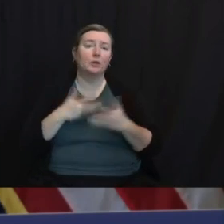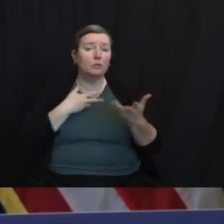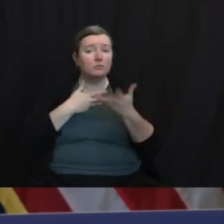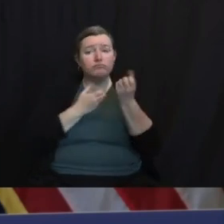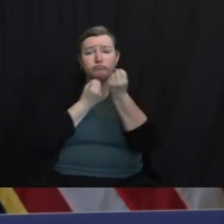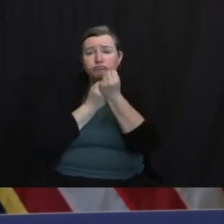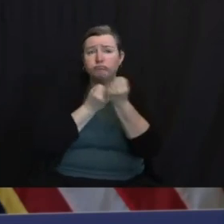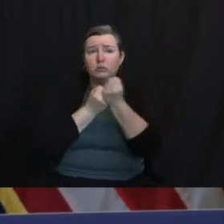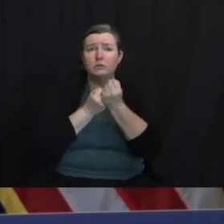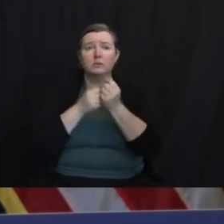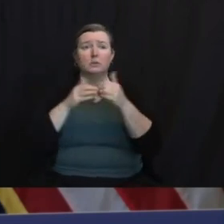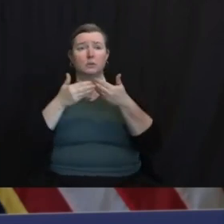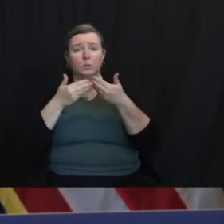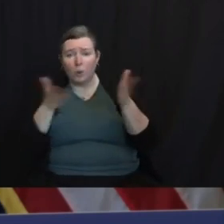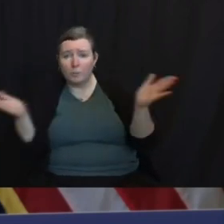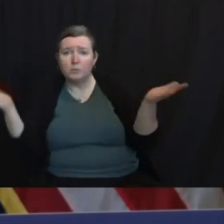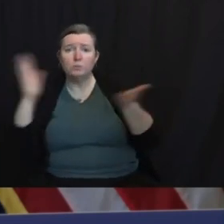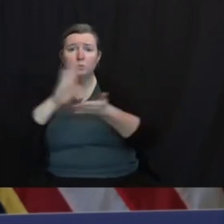looking ahead to the